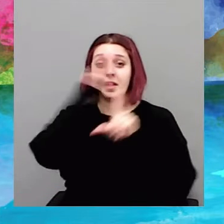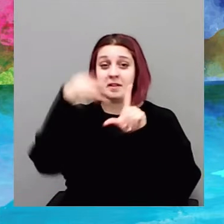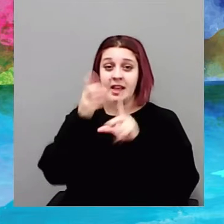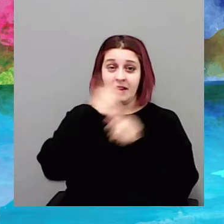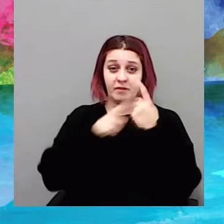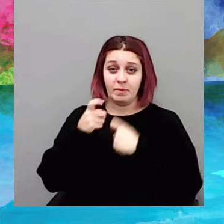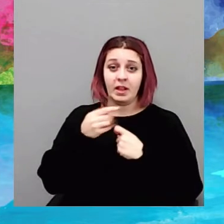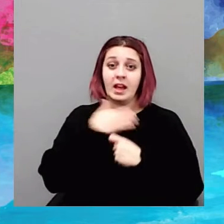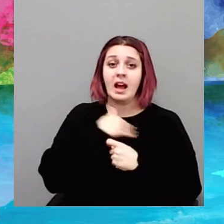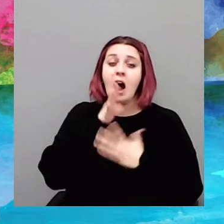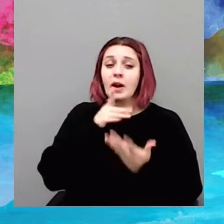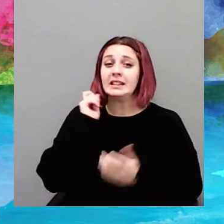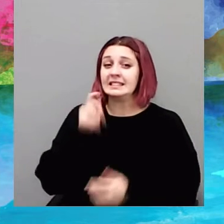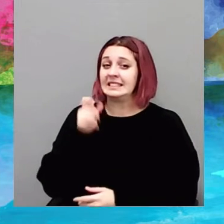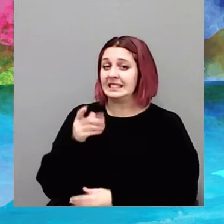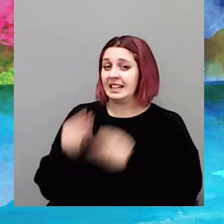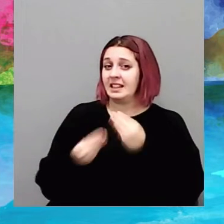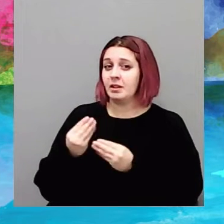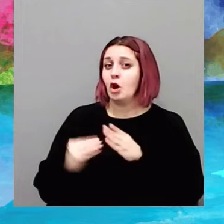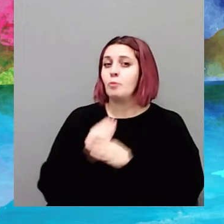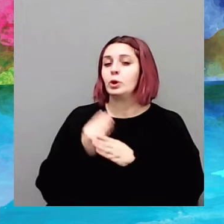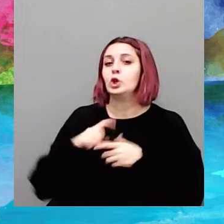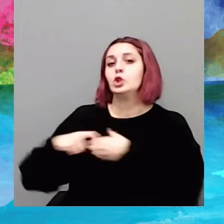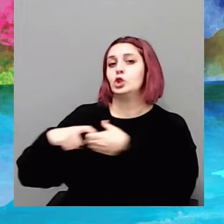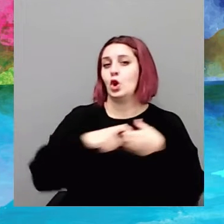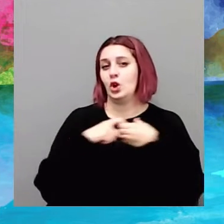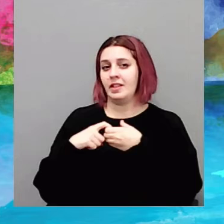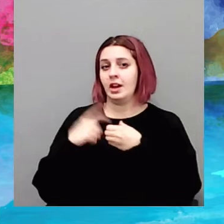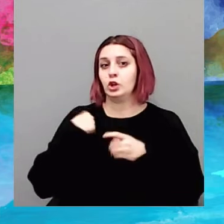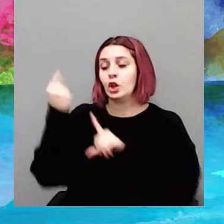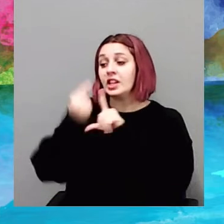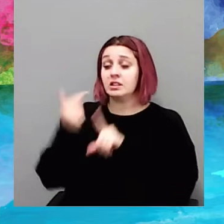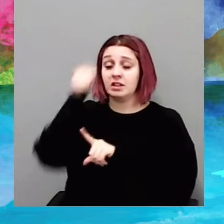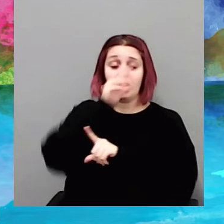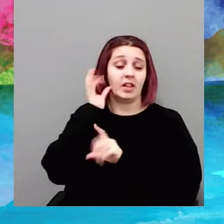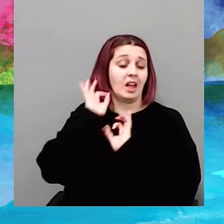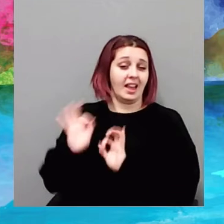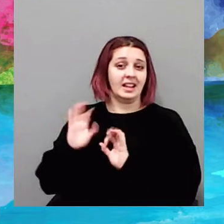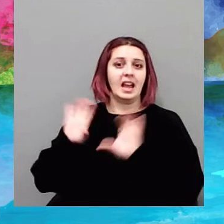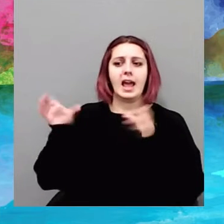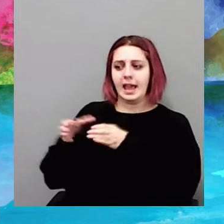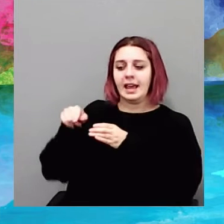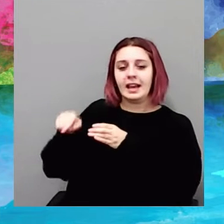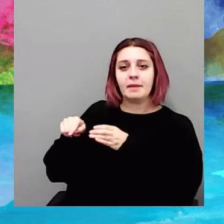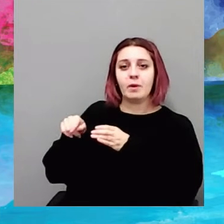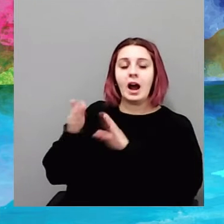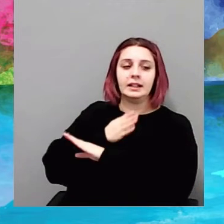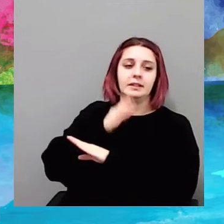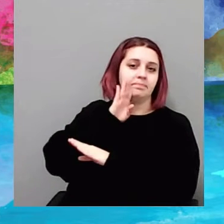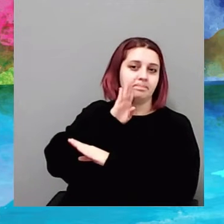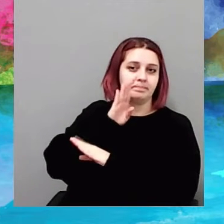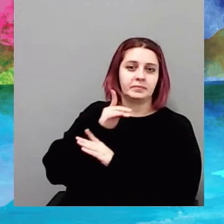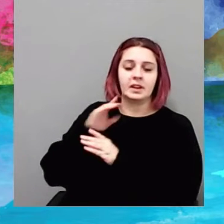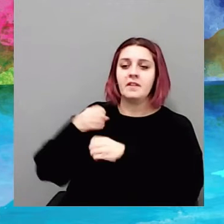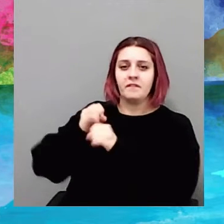information about us in our website, and we're designers, so we are now producing